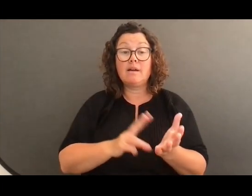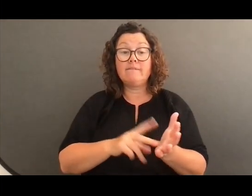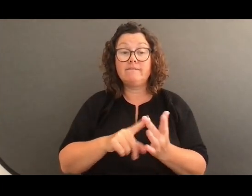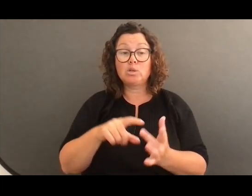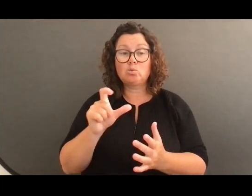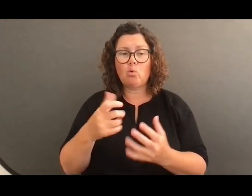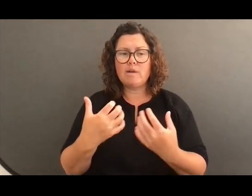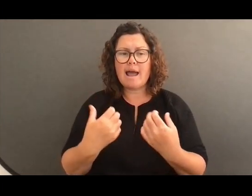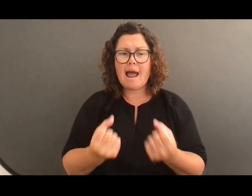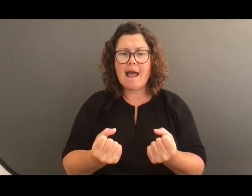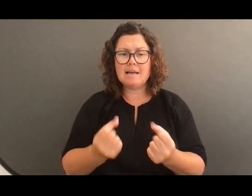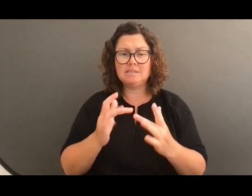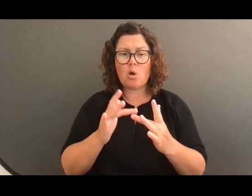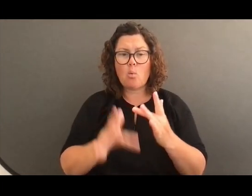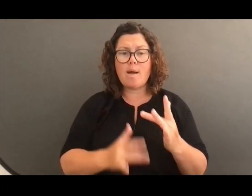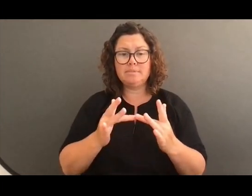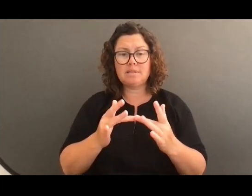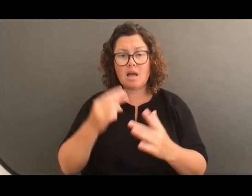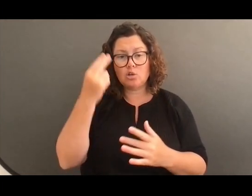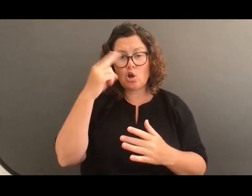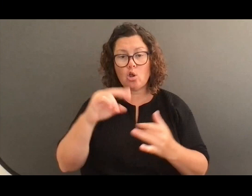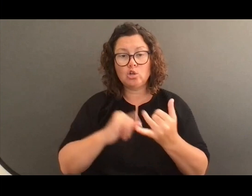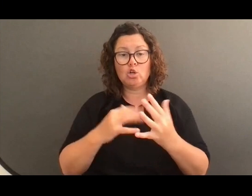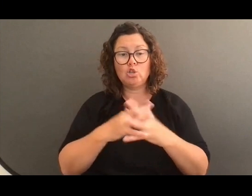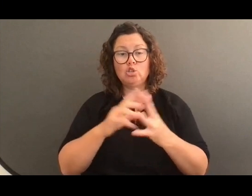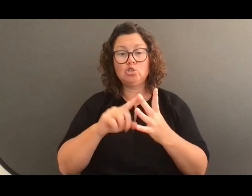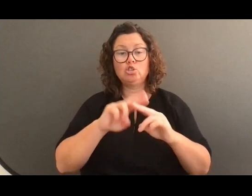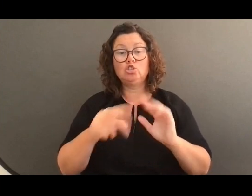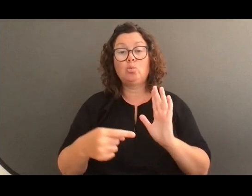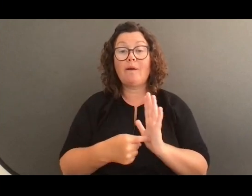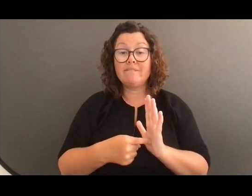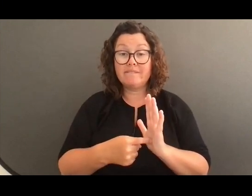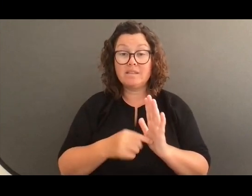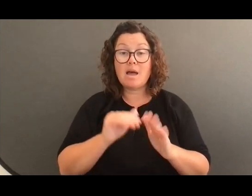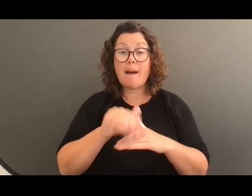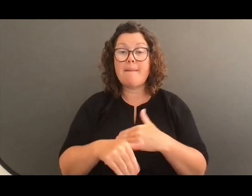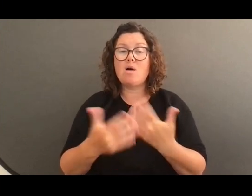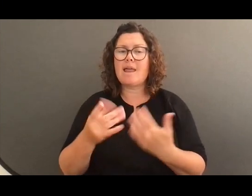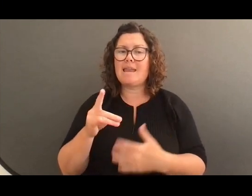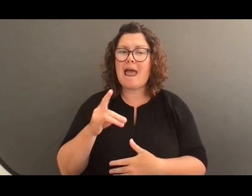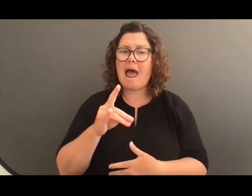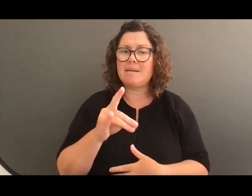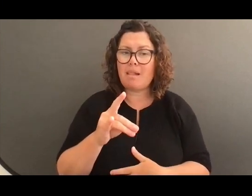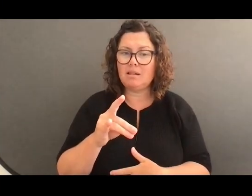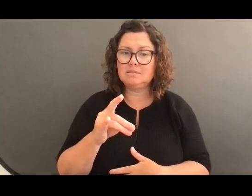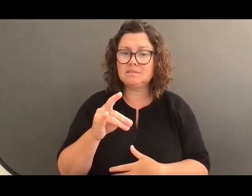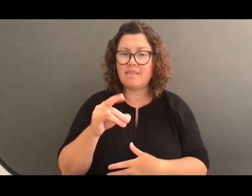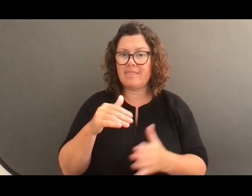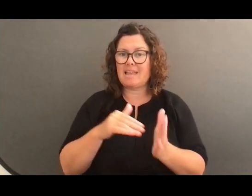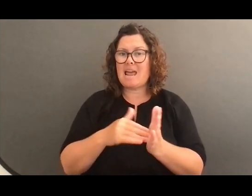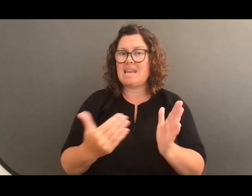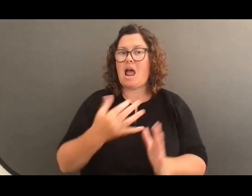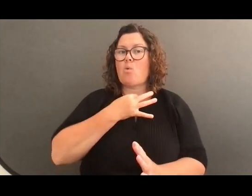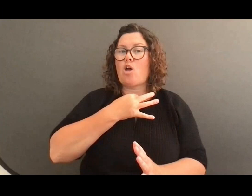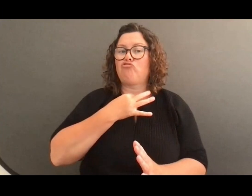vulnerable species in our area. And I'll just give you a quick anecdote about how powerful this was. Archie